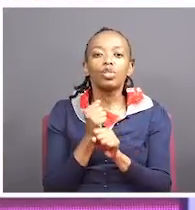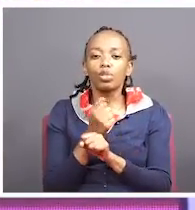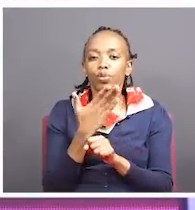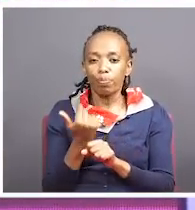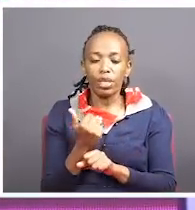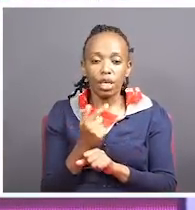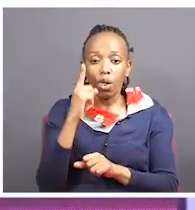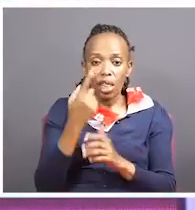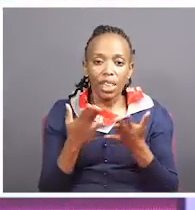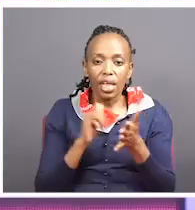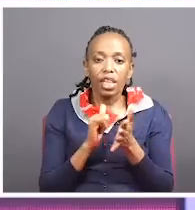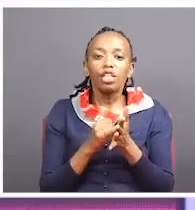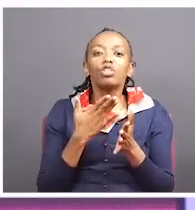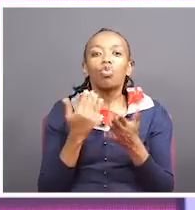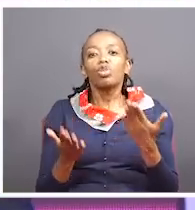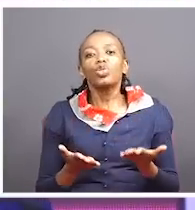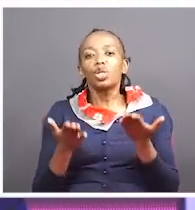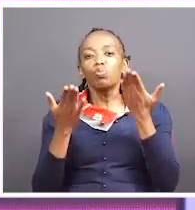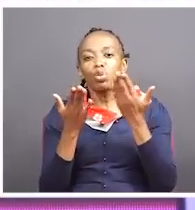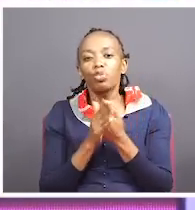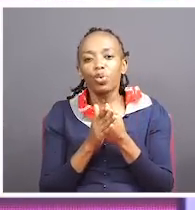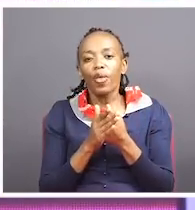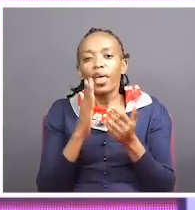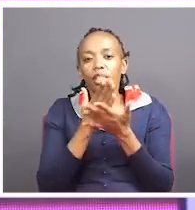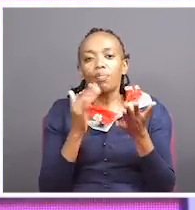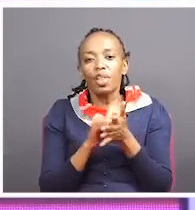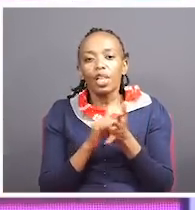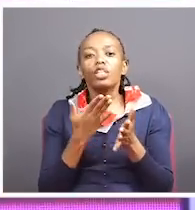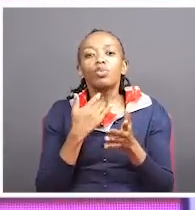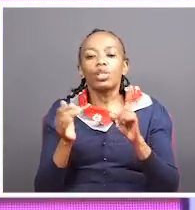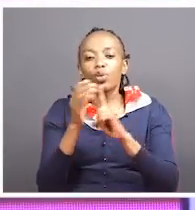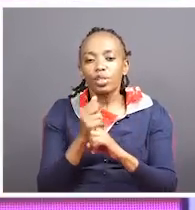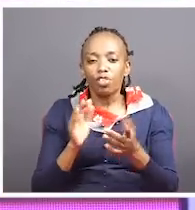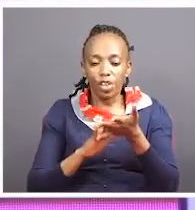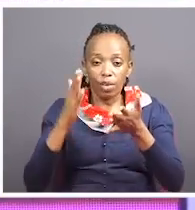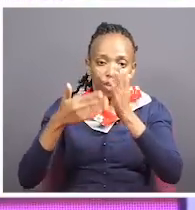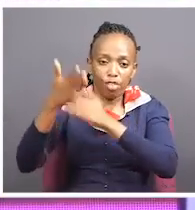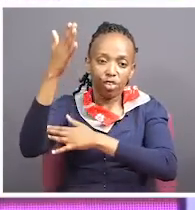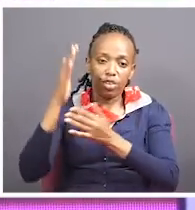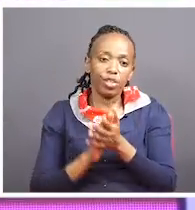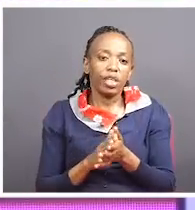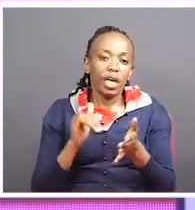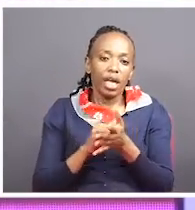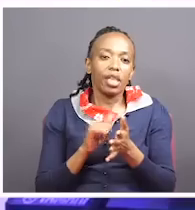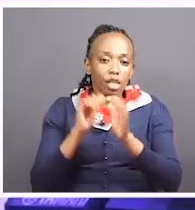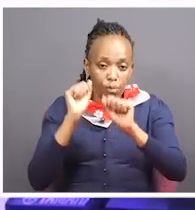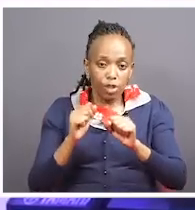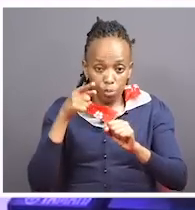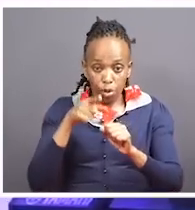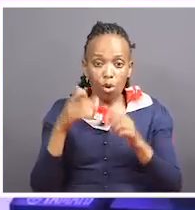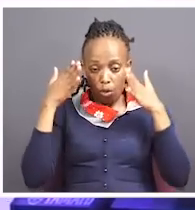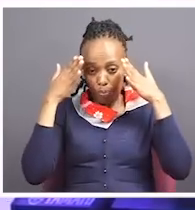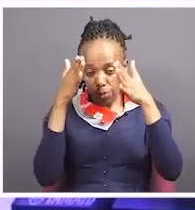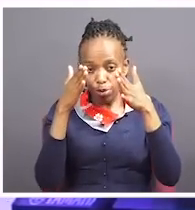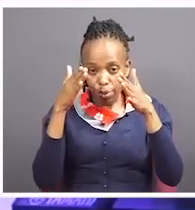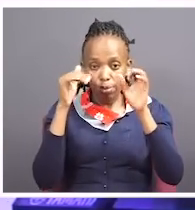do better, one thing that you want to improve on, and something that you want to accomplish to the glory of God. And that will be your